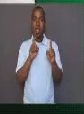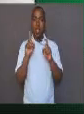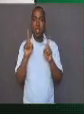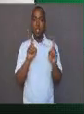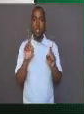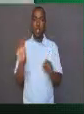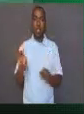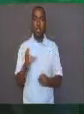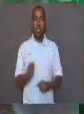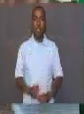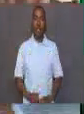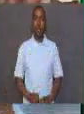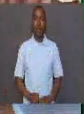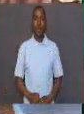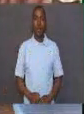proved to work.